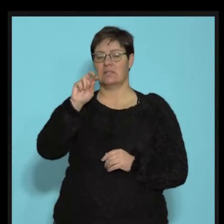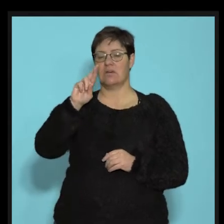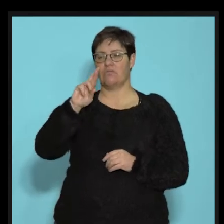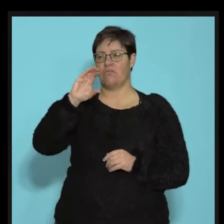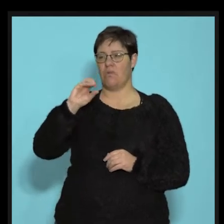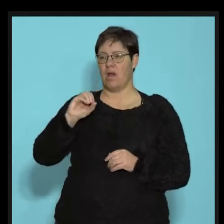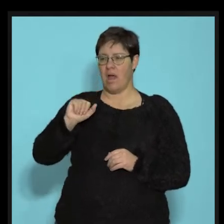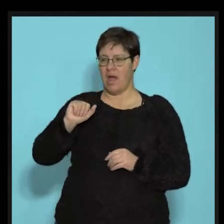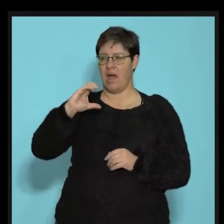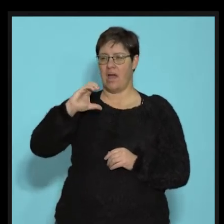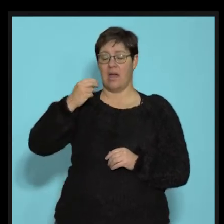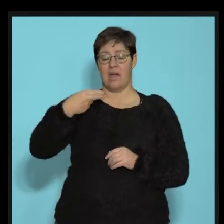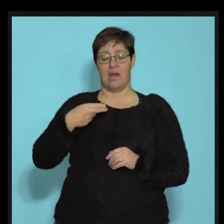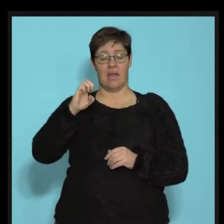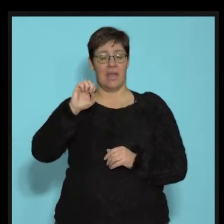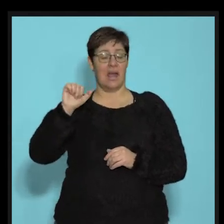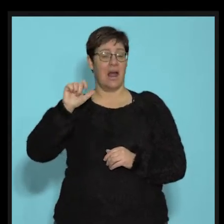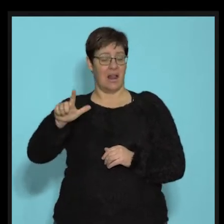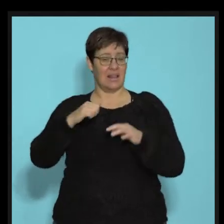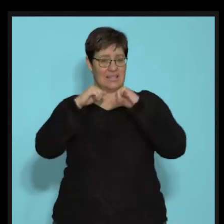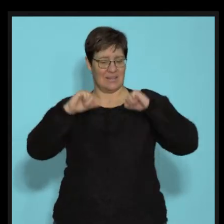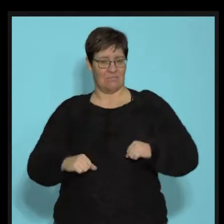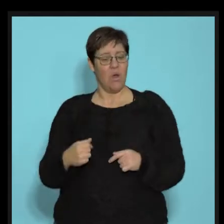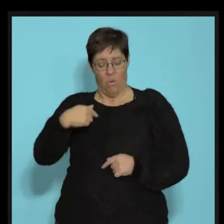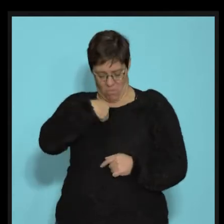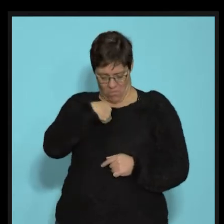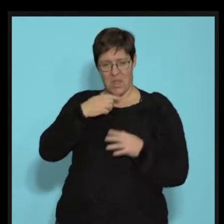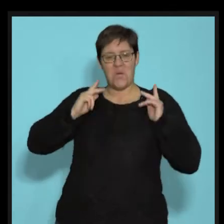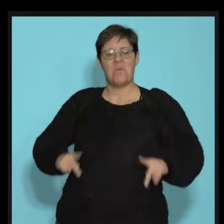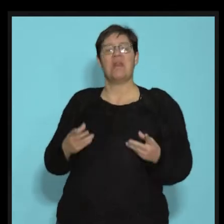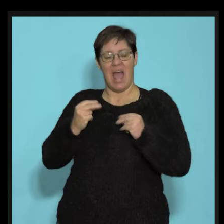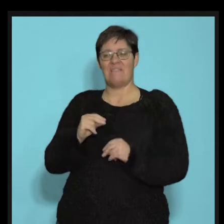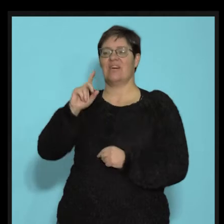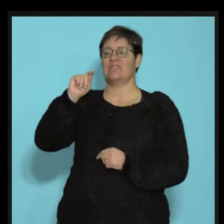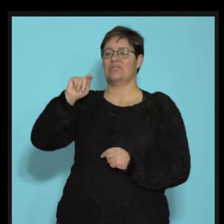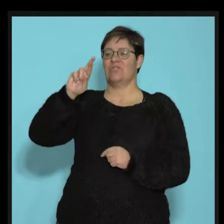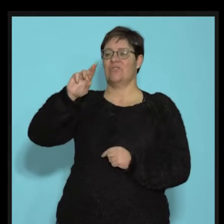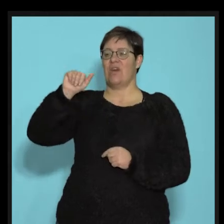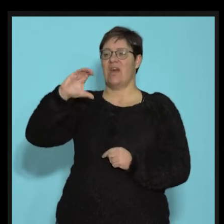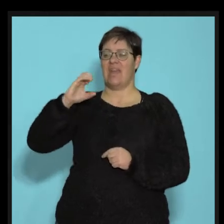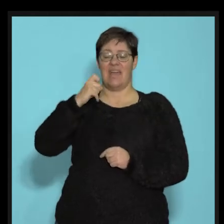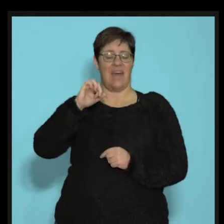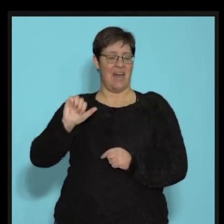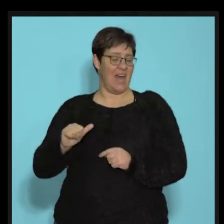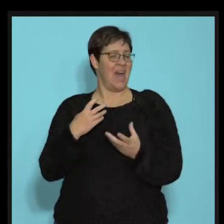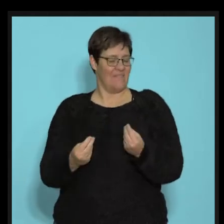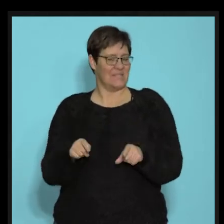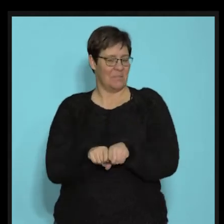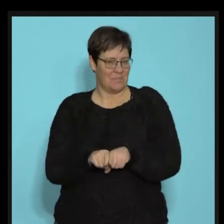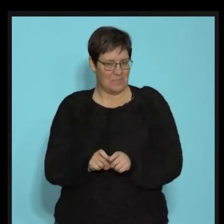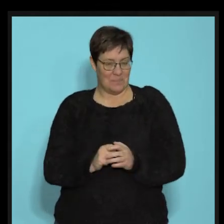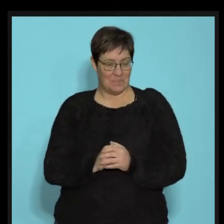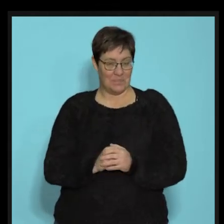And when we look at our system, we also have a trachea. And basically what we're looking at is that